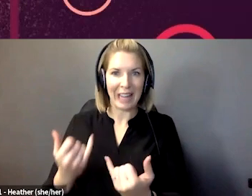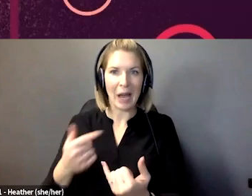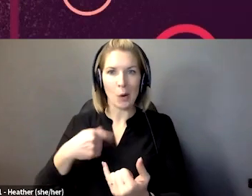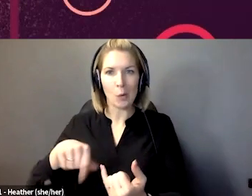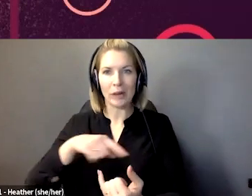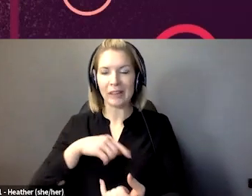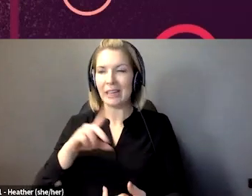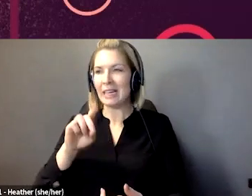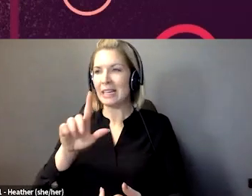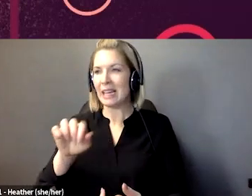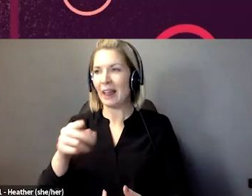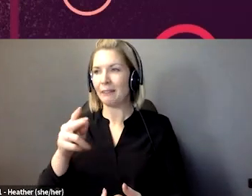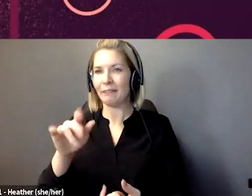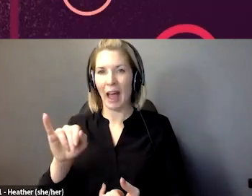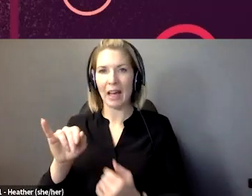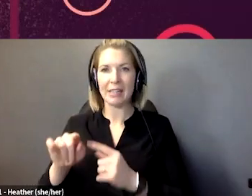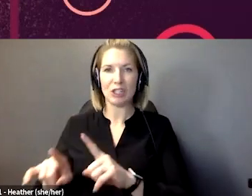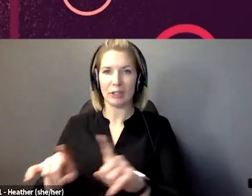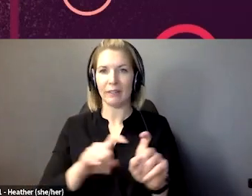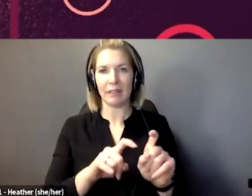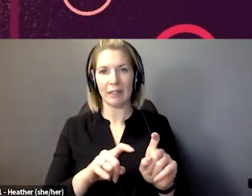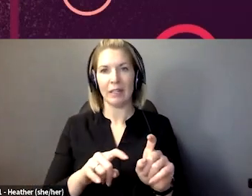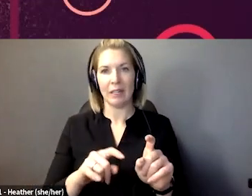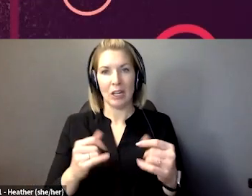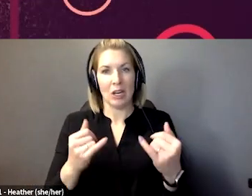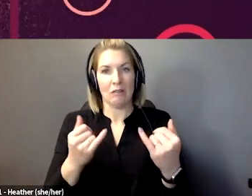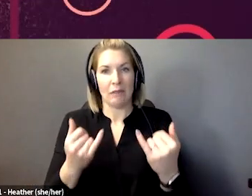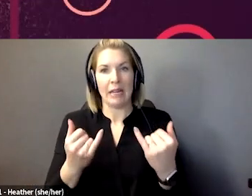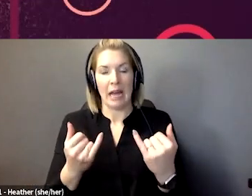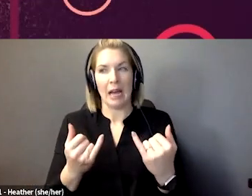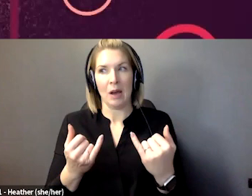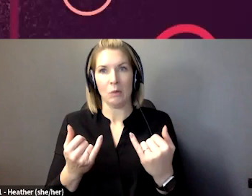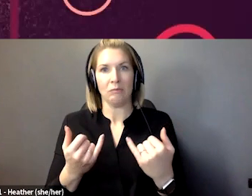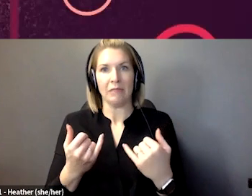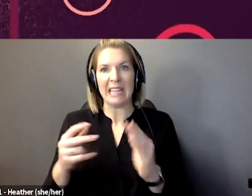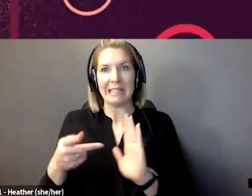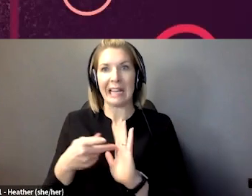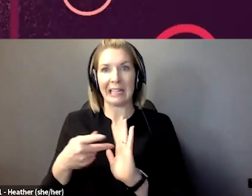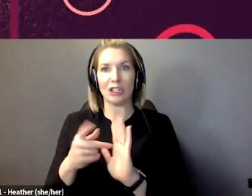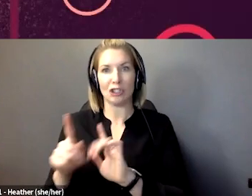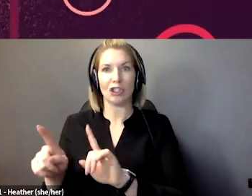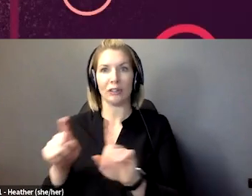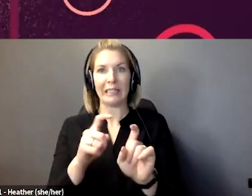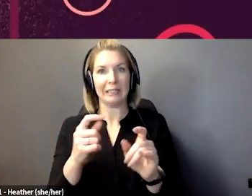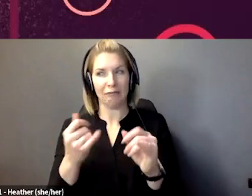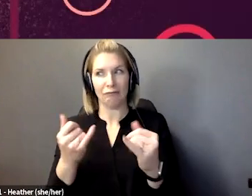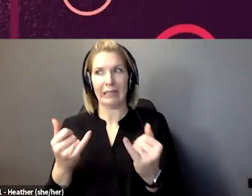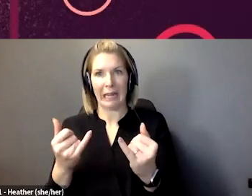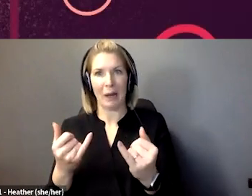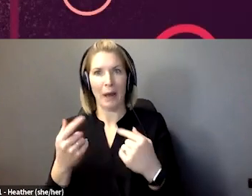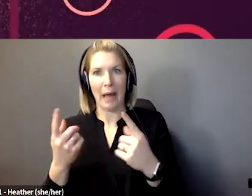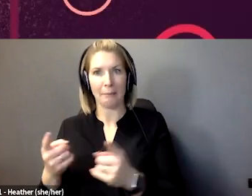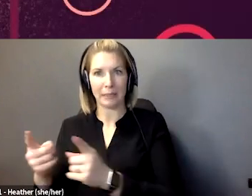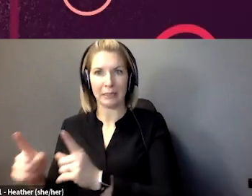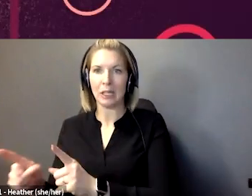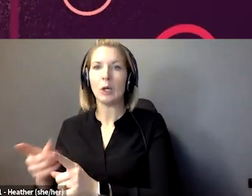note, the Delphi is currently underway. And our goal, again, is to generate consensus-based recommendations for persons